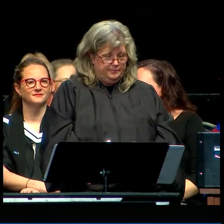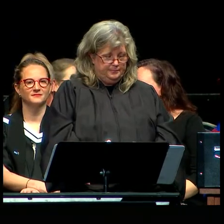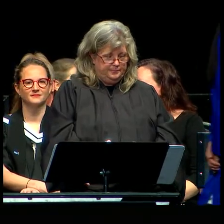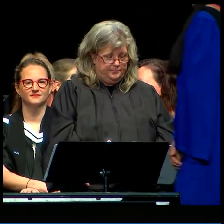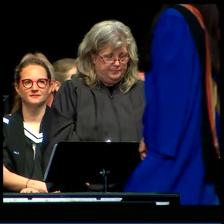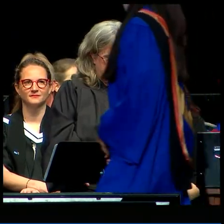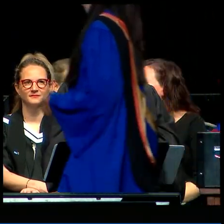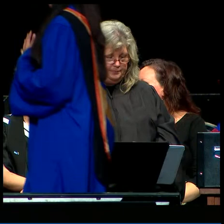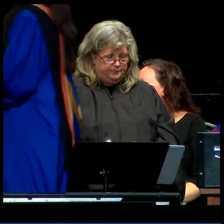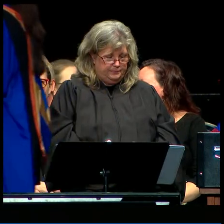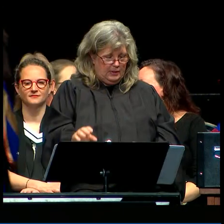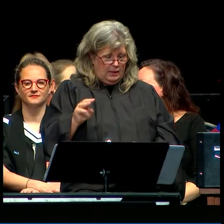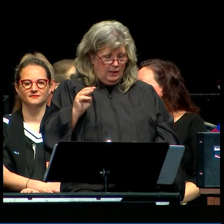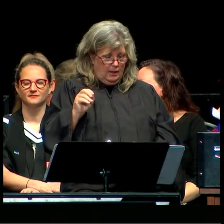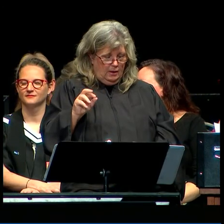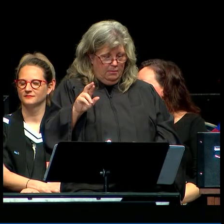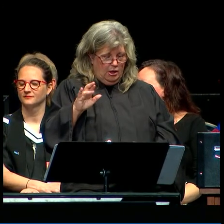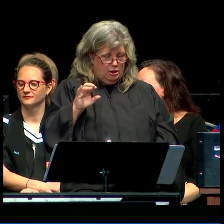Marissa Corsino.